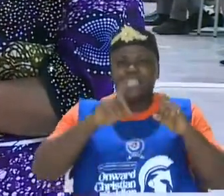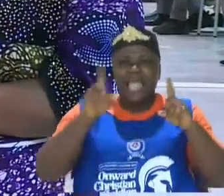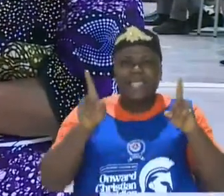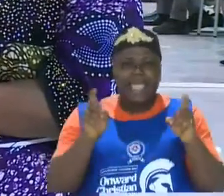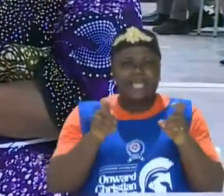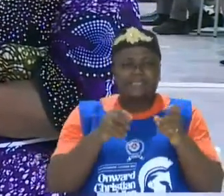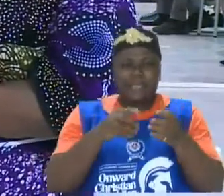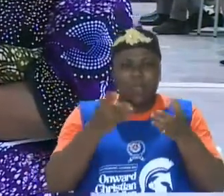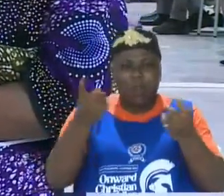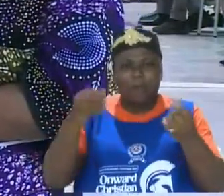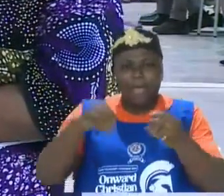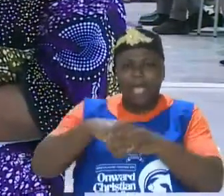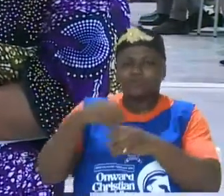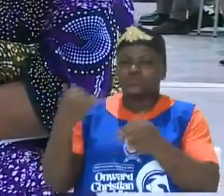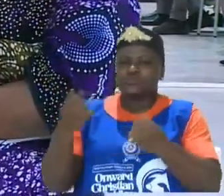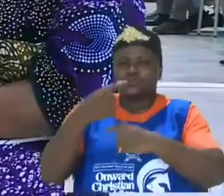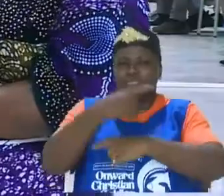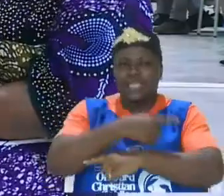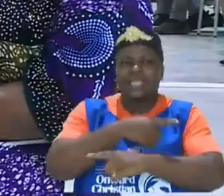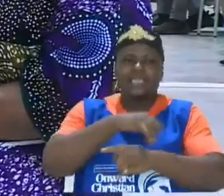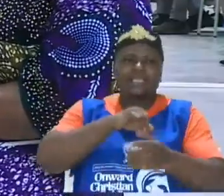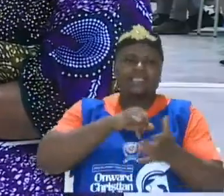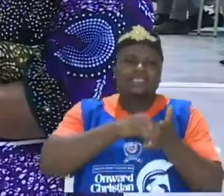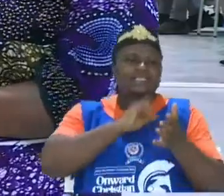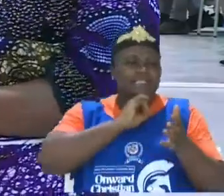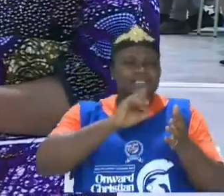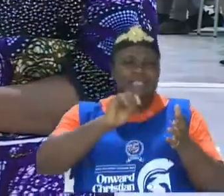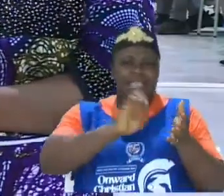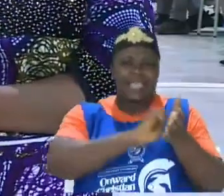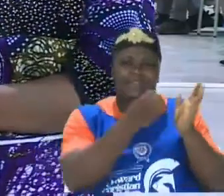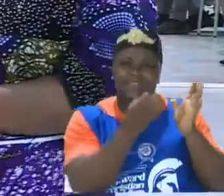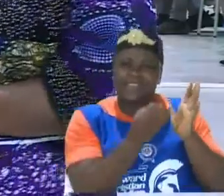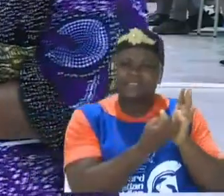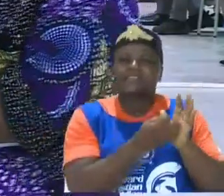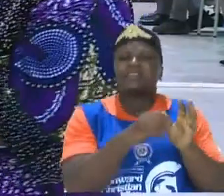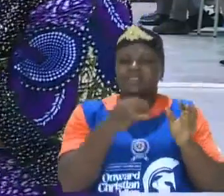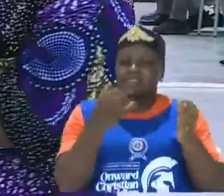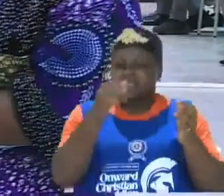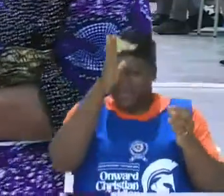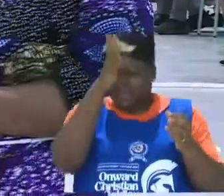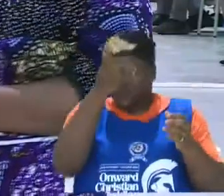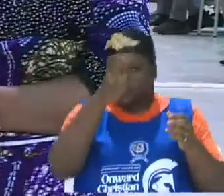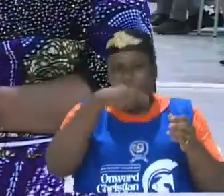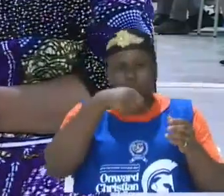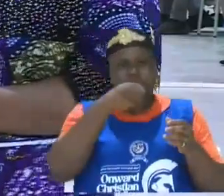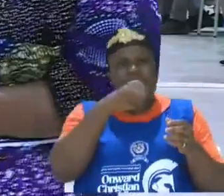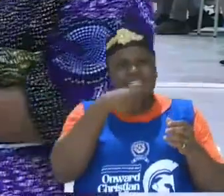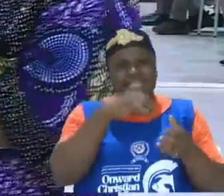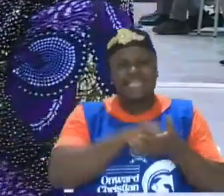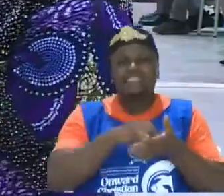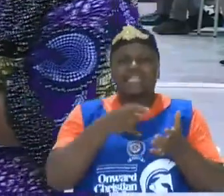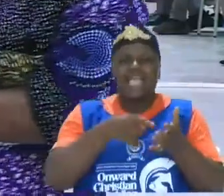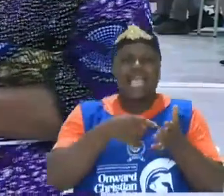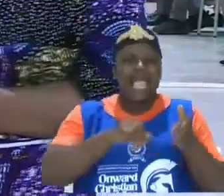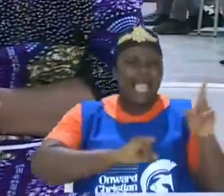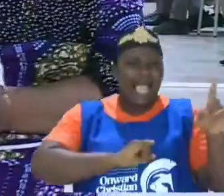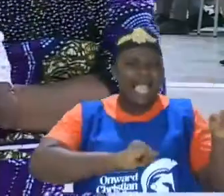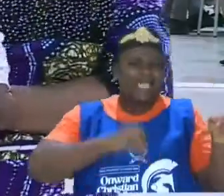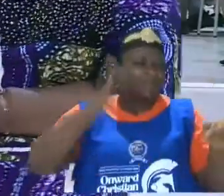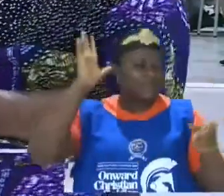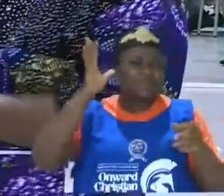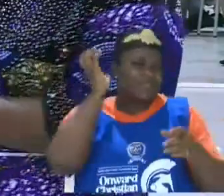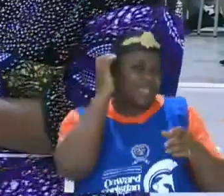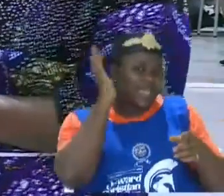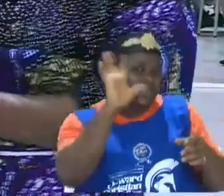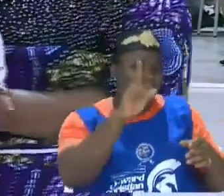this is the evidence. Daddy said, I will hear your testimony. And this is the testimony. My wife,